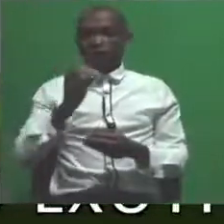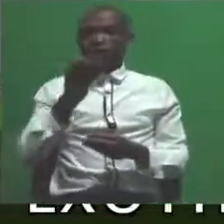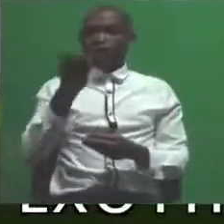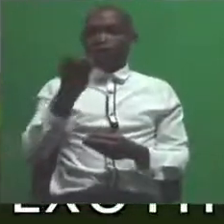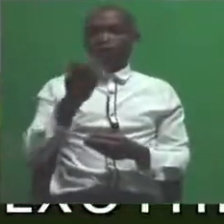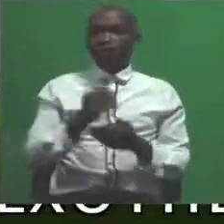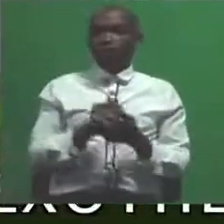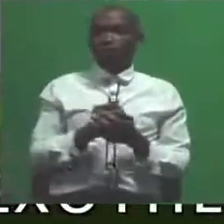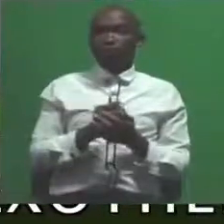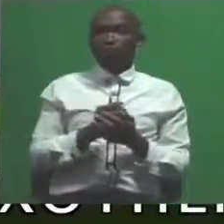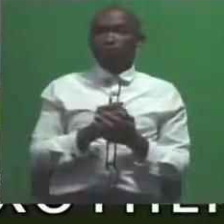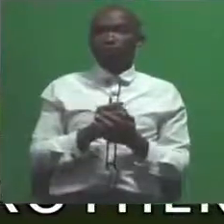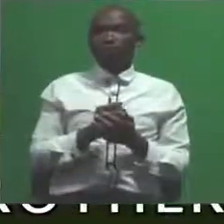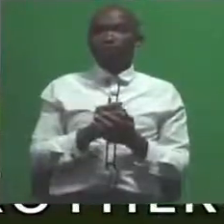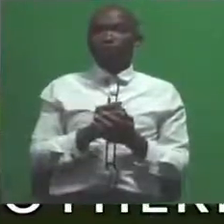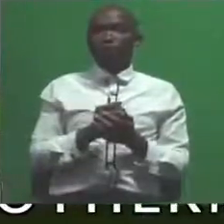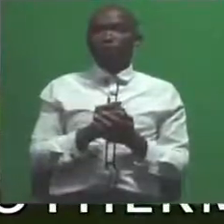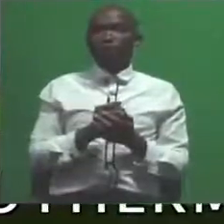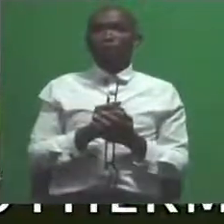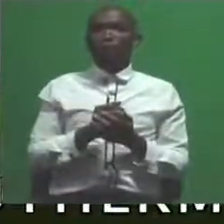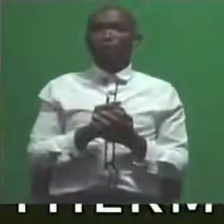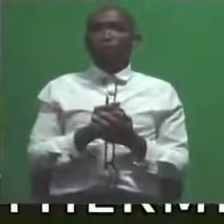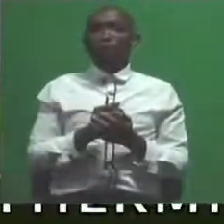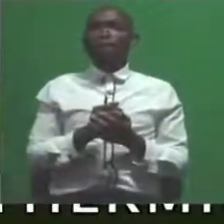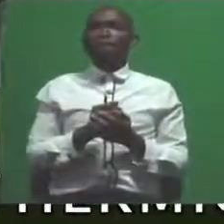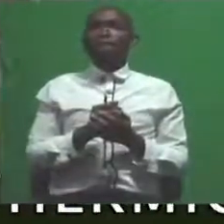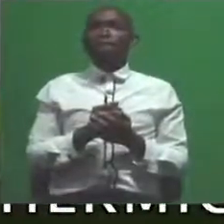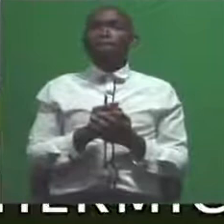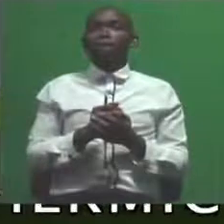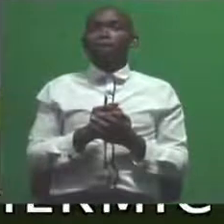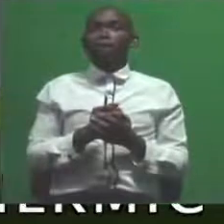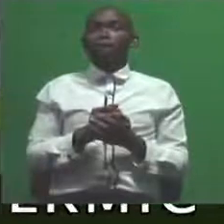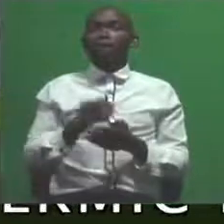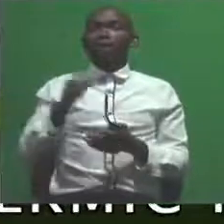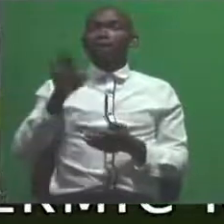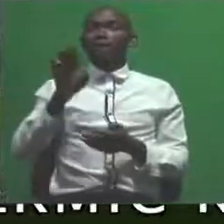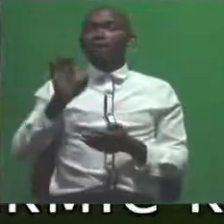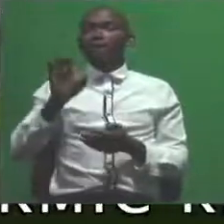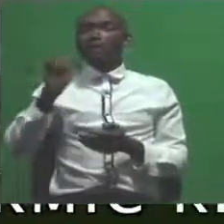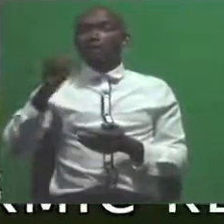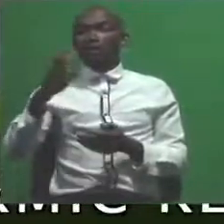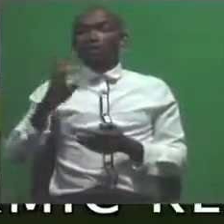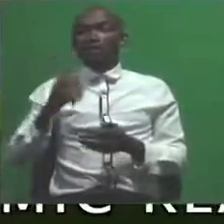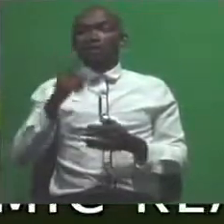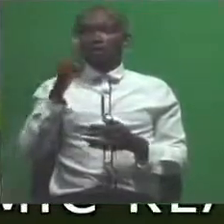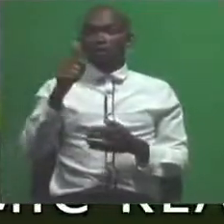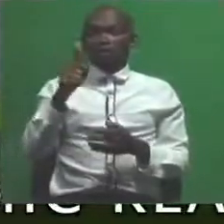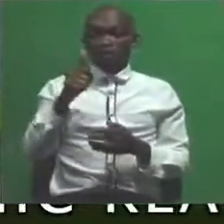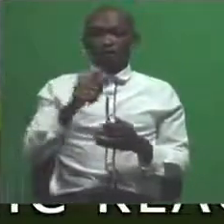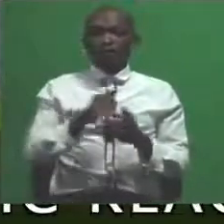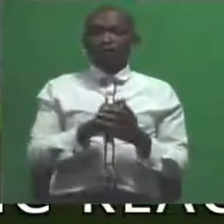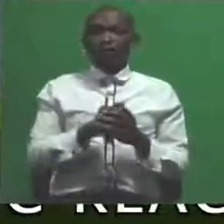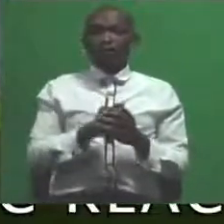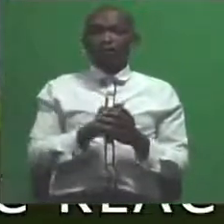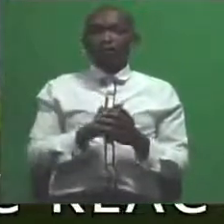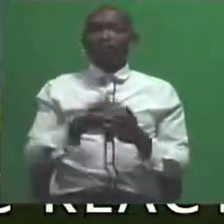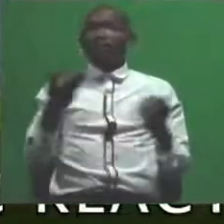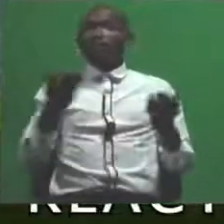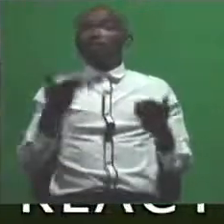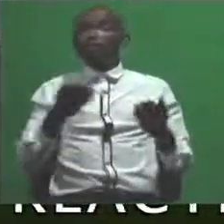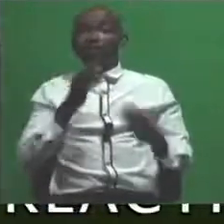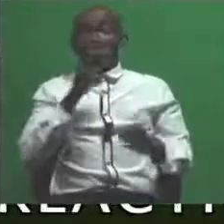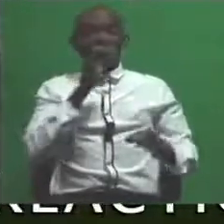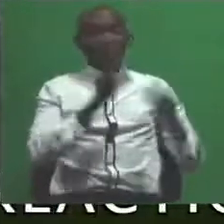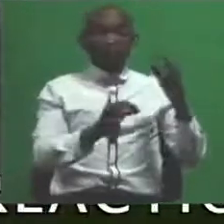have said that, okay, endothermic reaction is a reaction, good, is a reaction in which heat